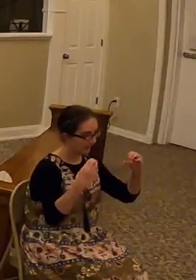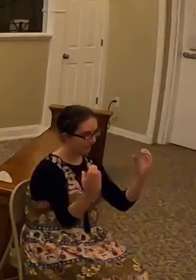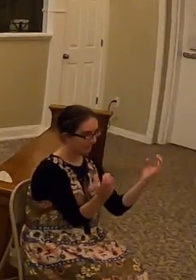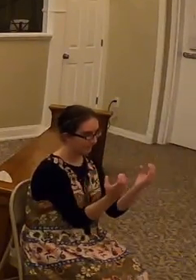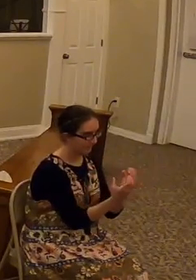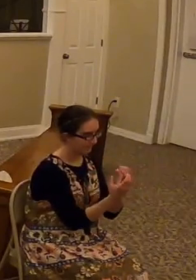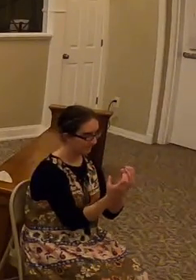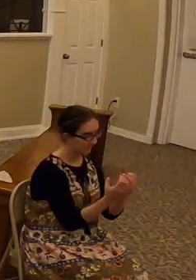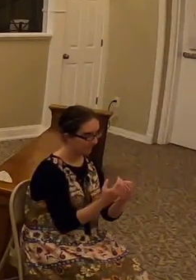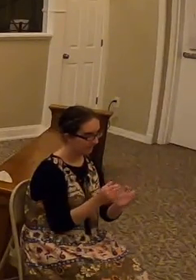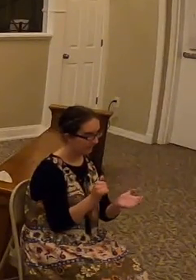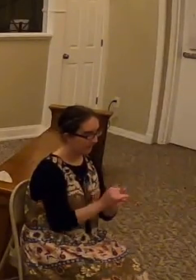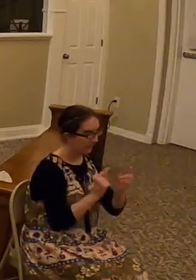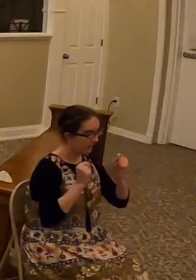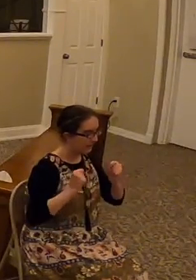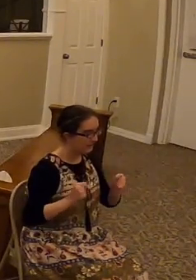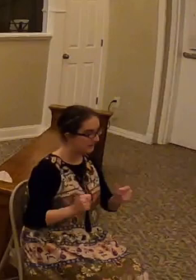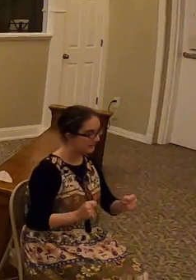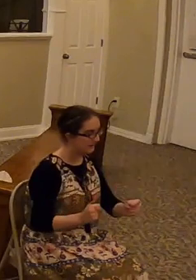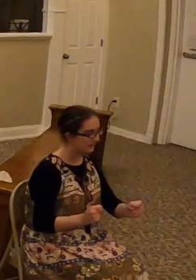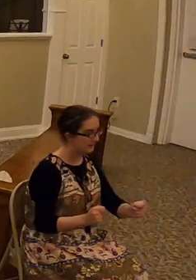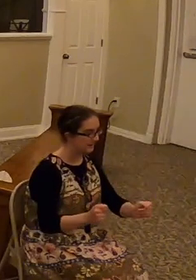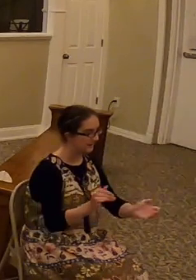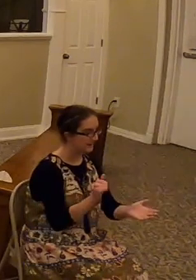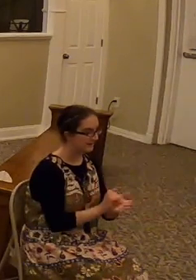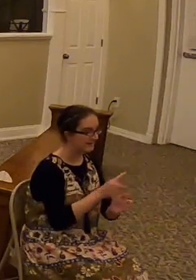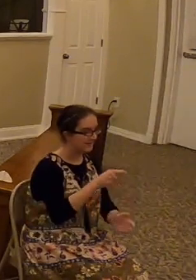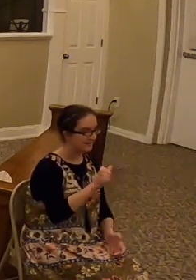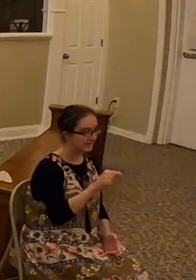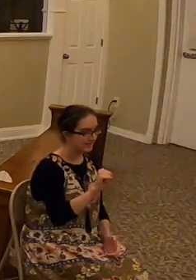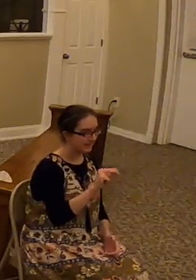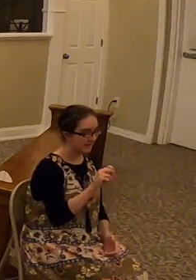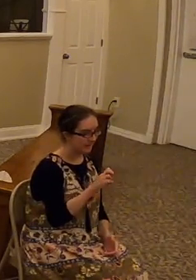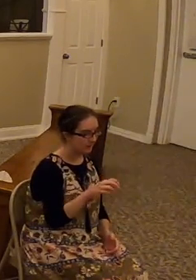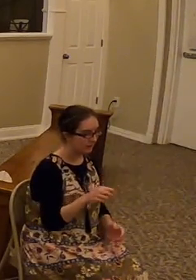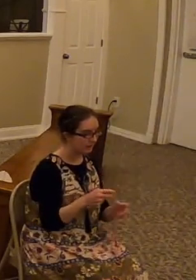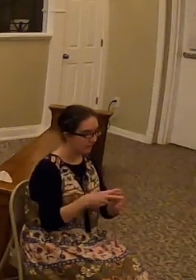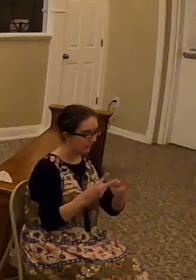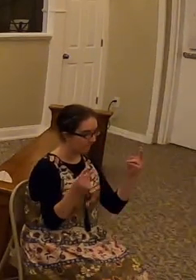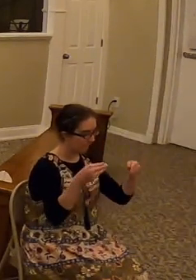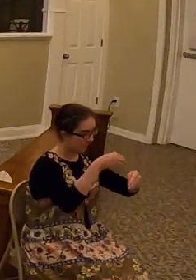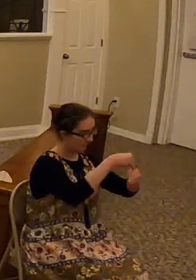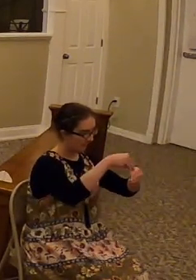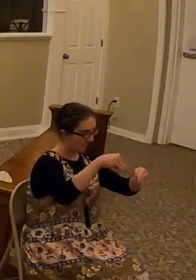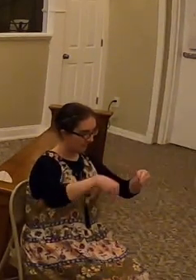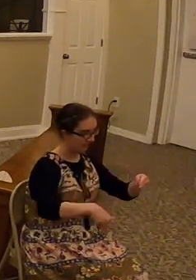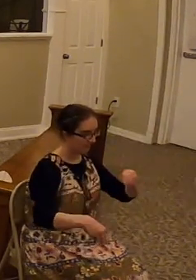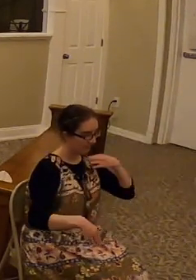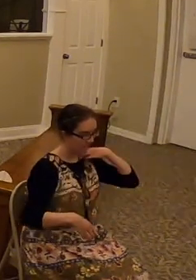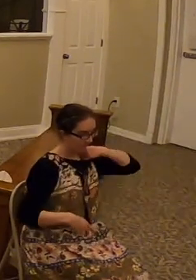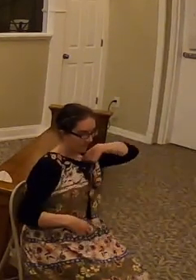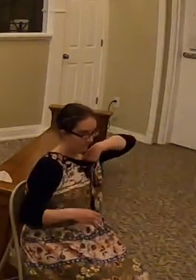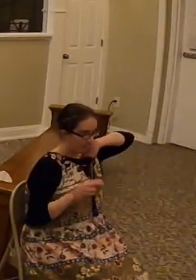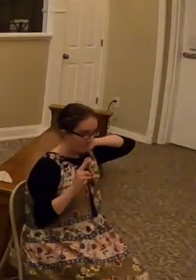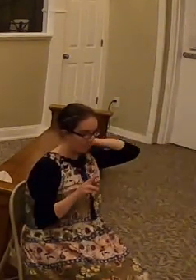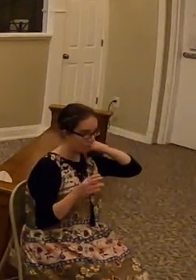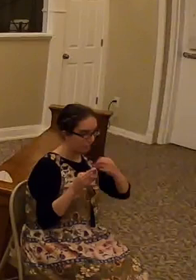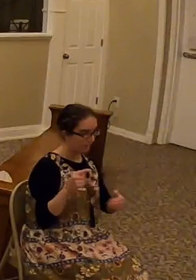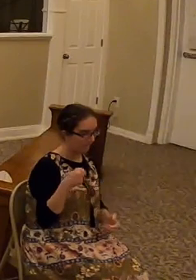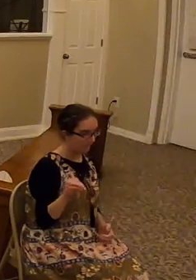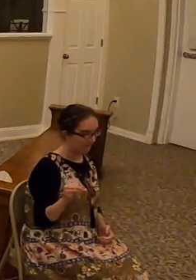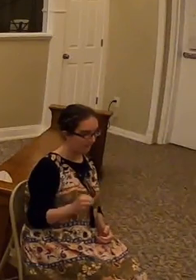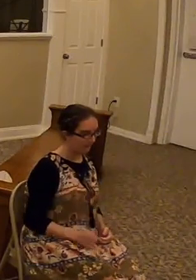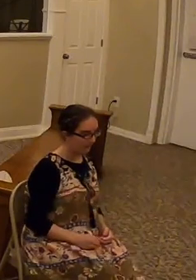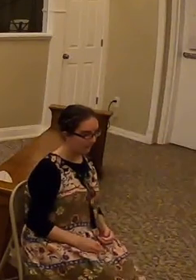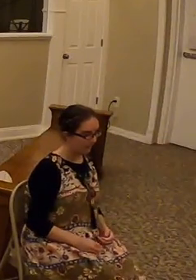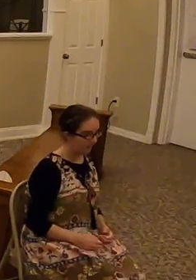congregation that tries that patience to the very end. Amen. Well, we've had a couple of them.